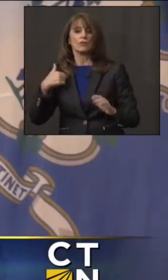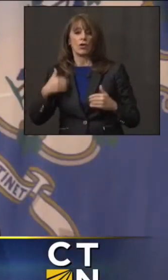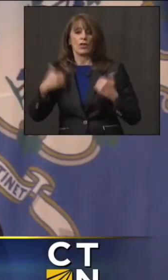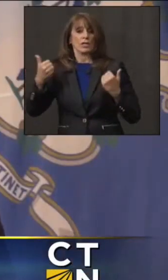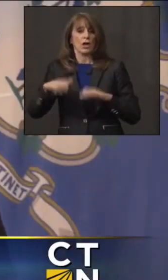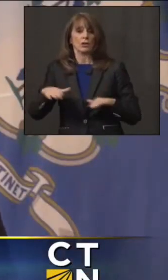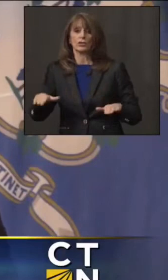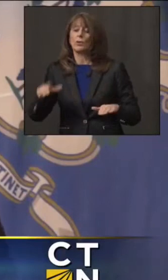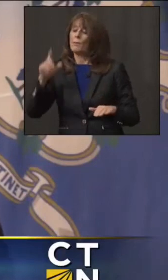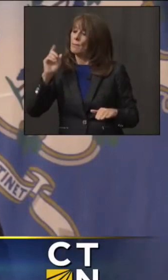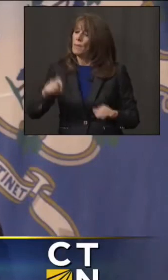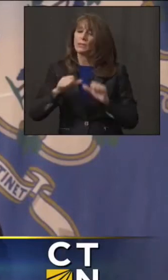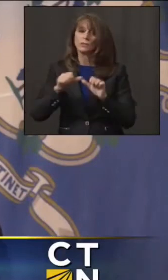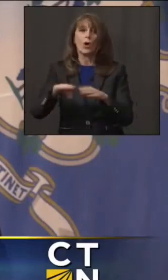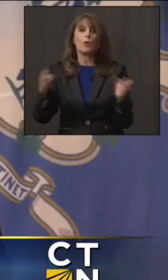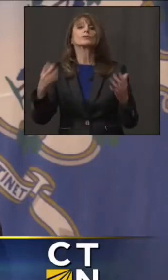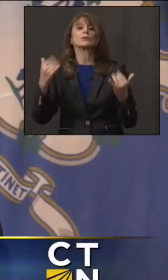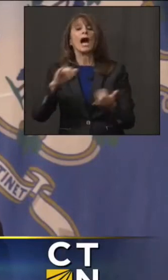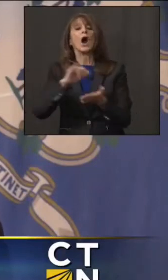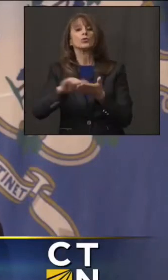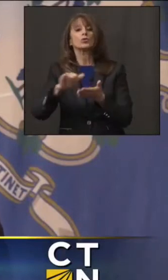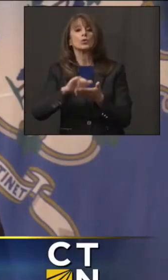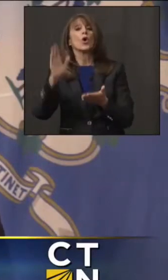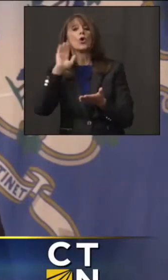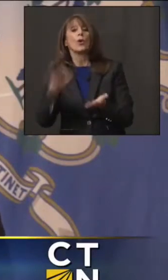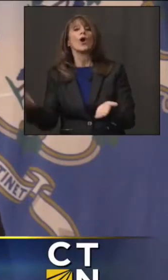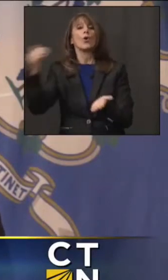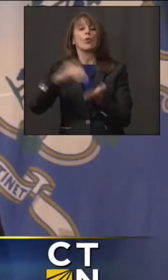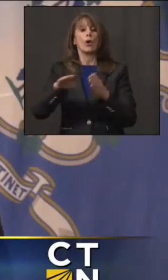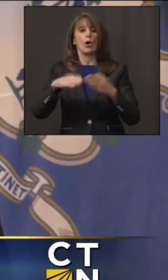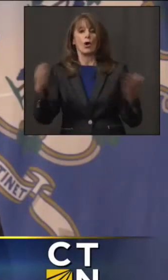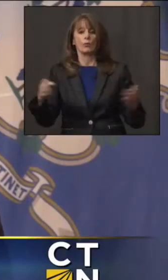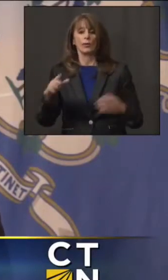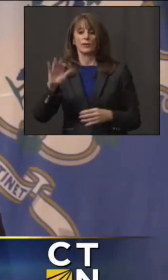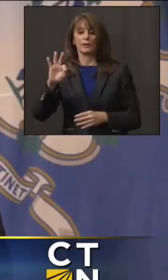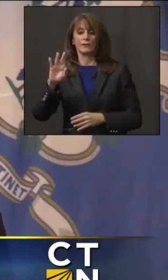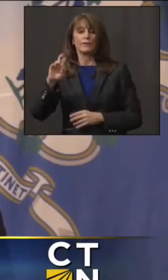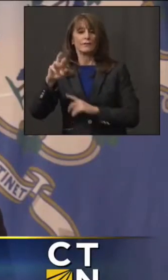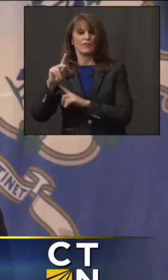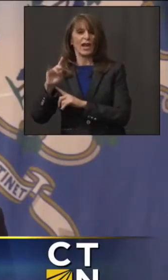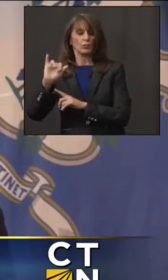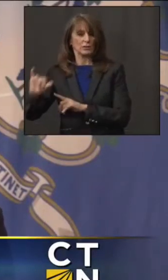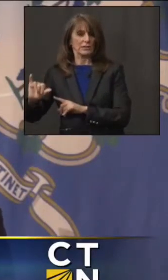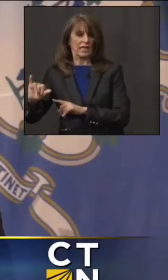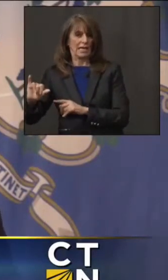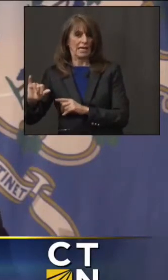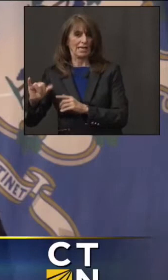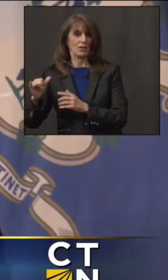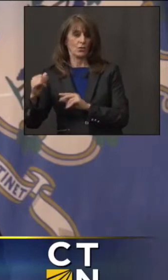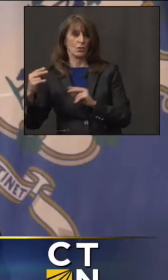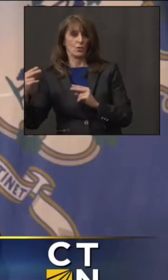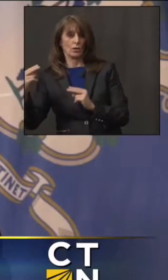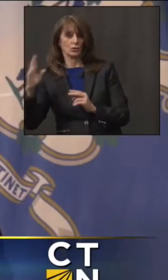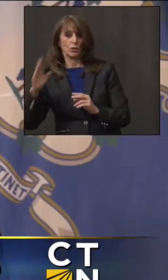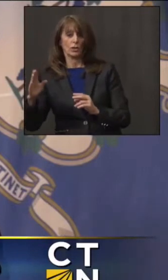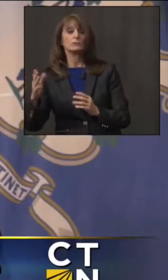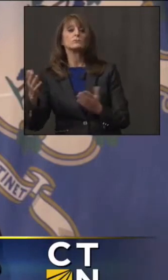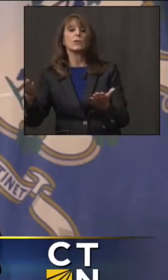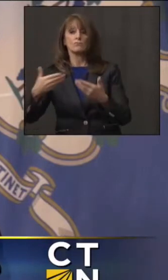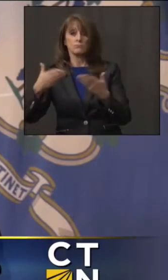we got to be open, and they are reopening. Yes. Fran is sticking around, as is Josh and Paul. Any